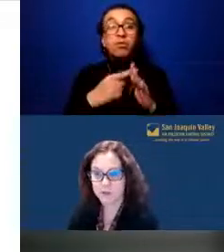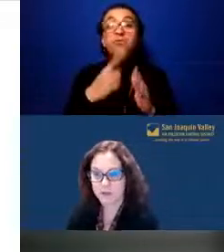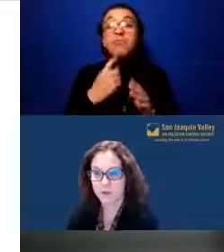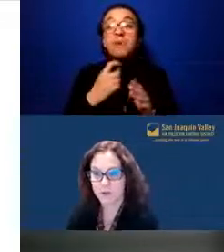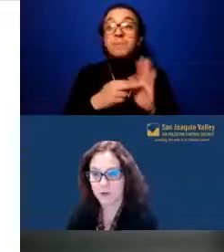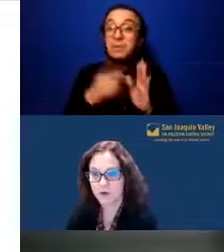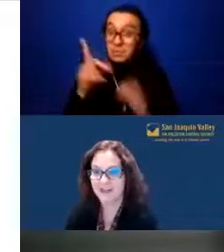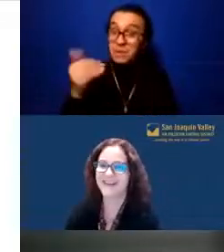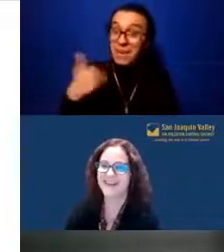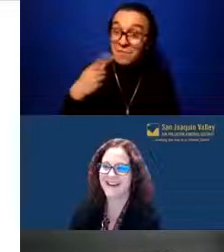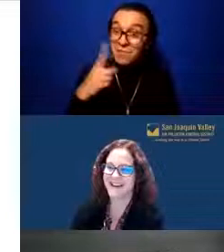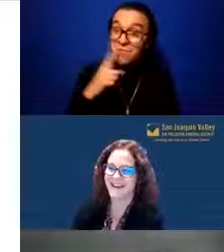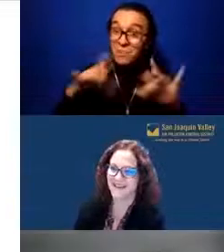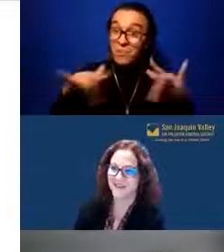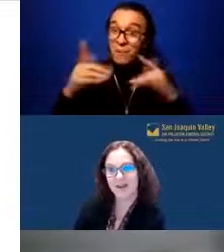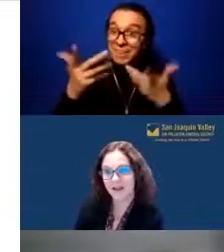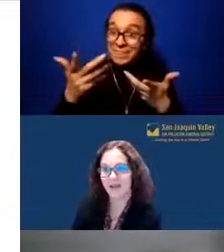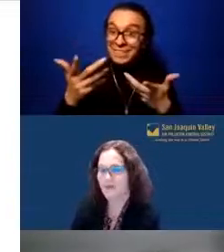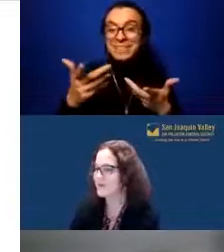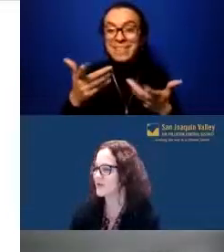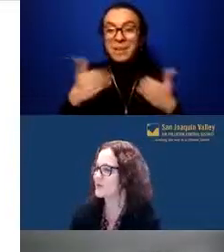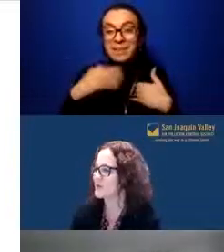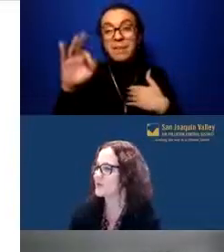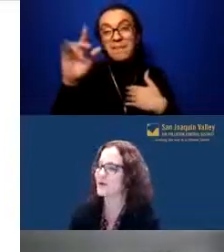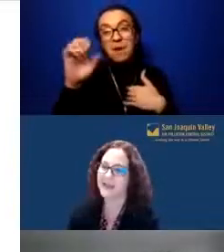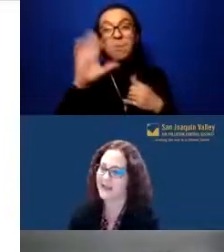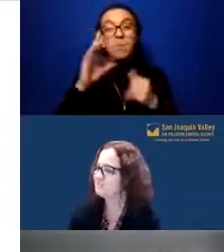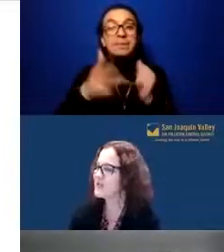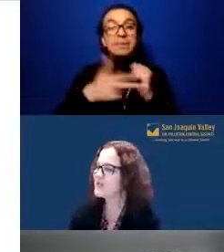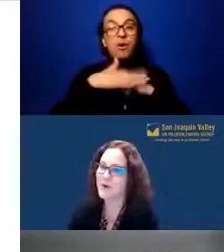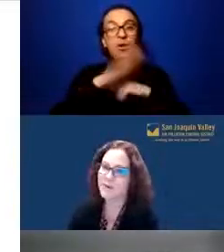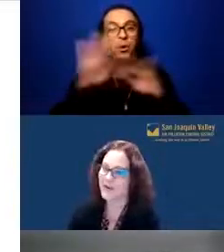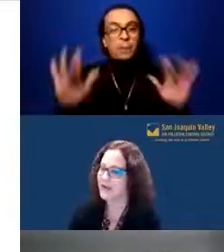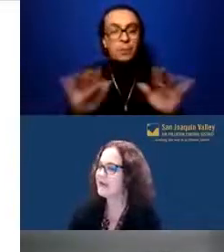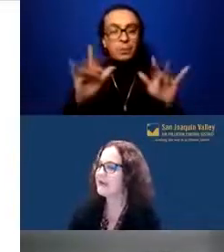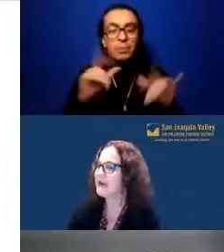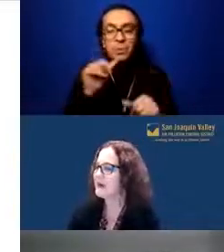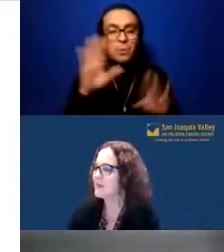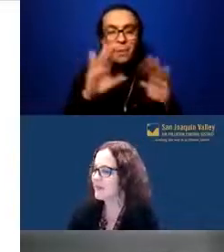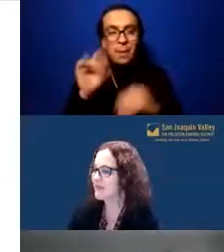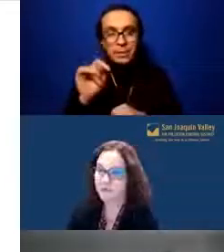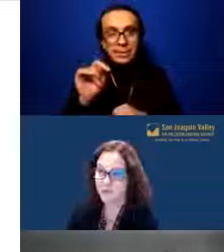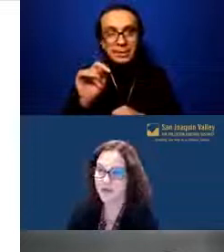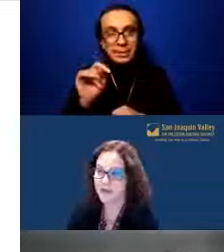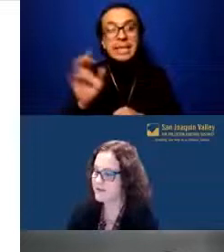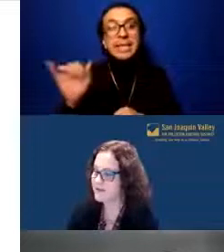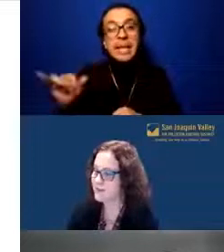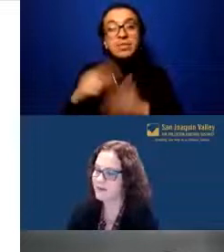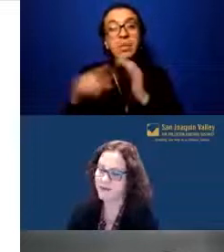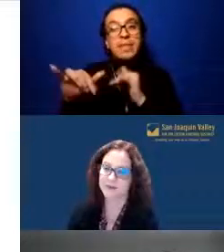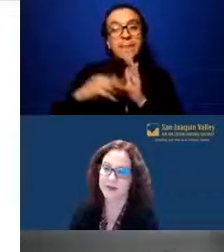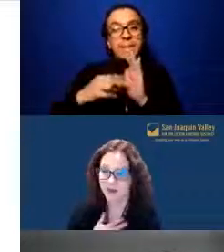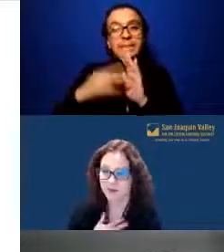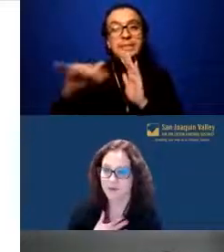mean you do and you were recording. And there's a file that would be stored on your computer. Again, don't worry about that. But that is what that is. This